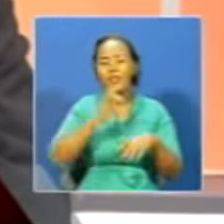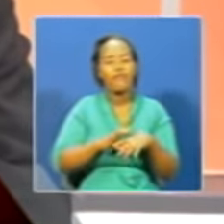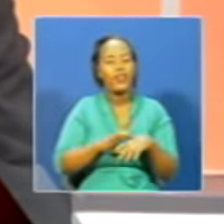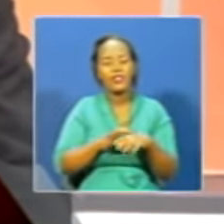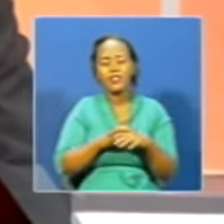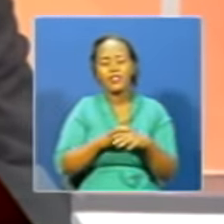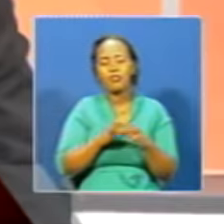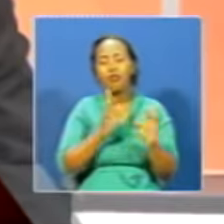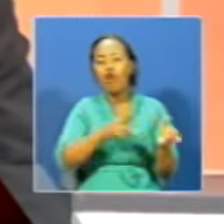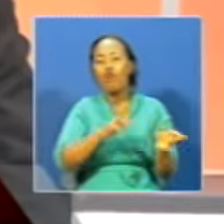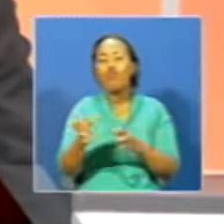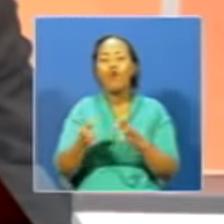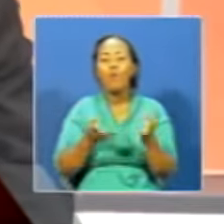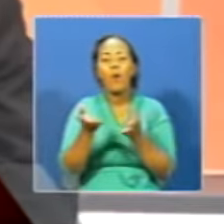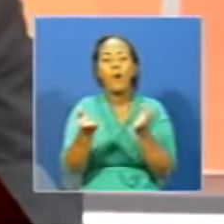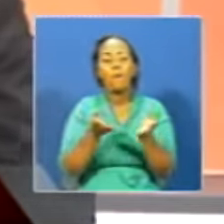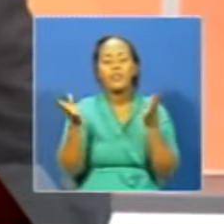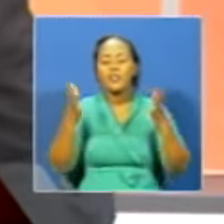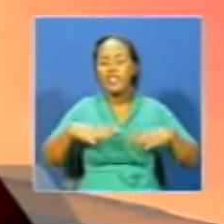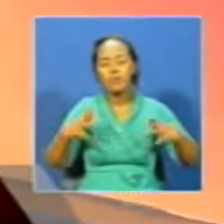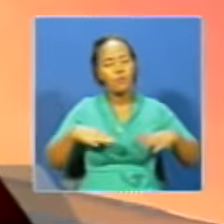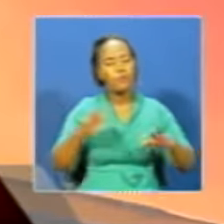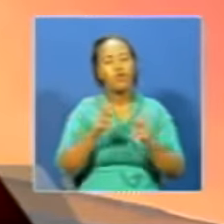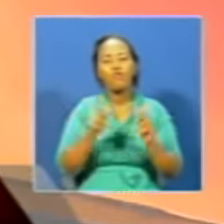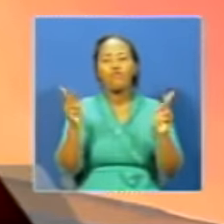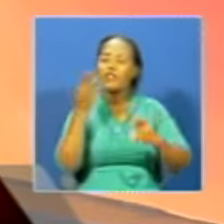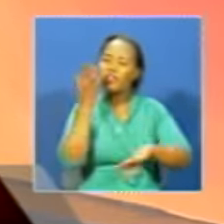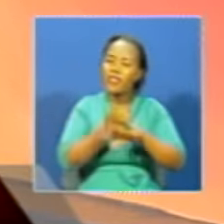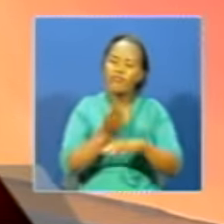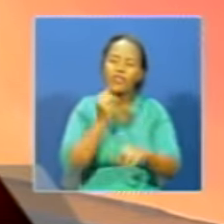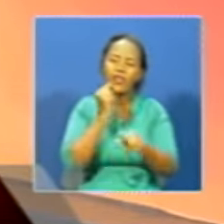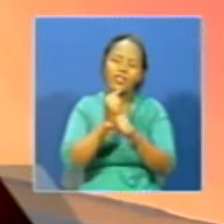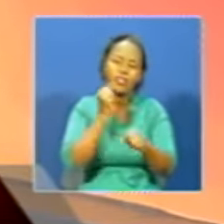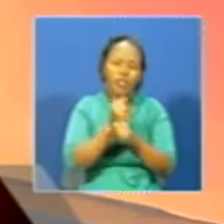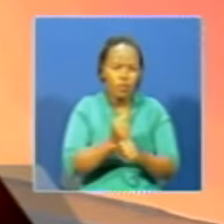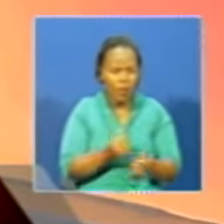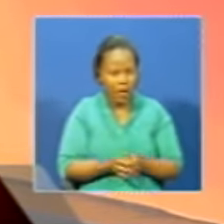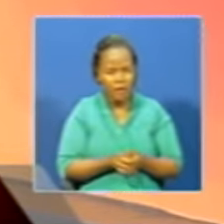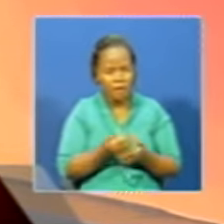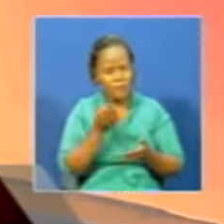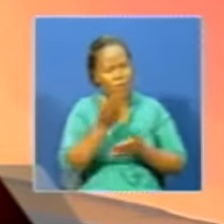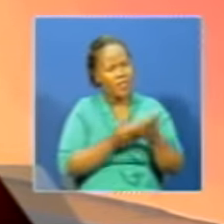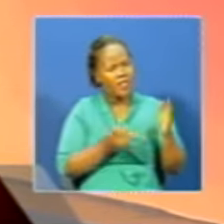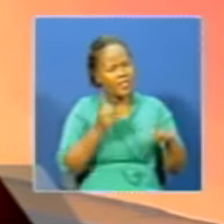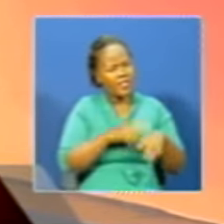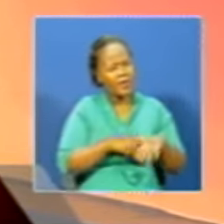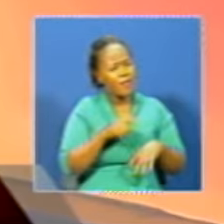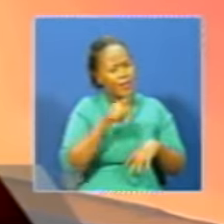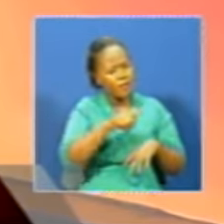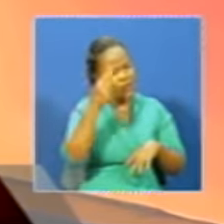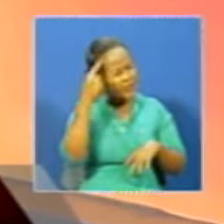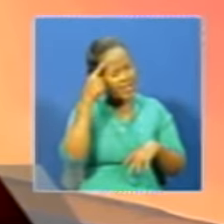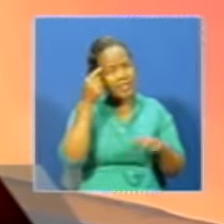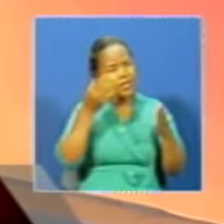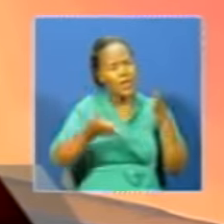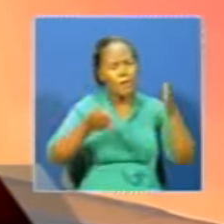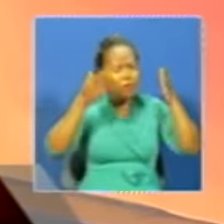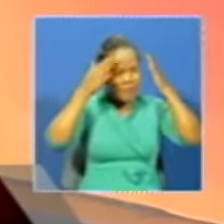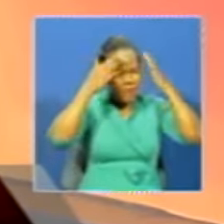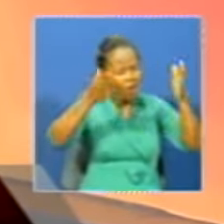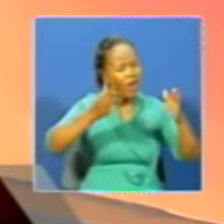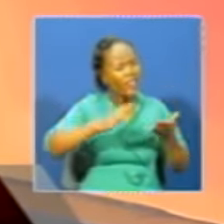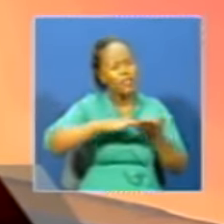They're making it difficult for business to grow. For the local business. So sometimes do you get a sense that we focus more on the politics, the coalition buildings, the